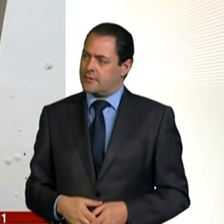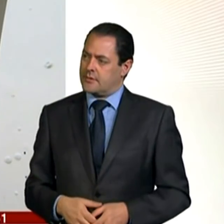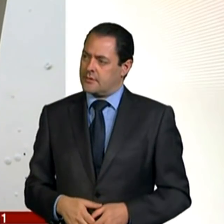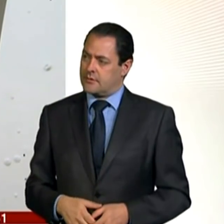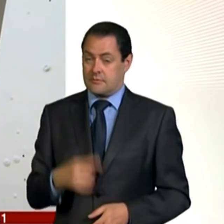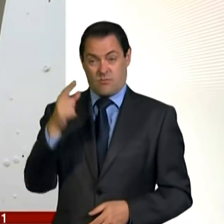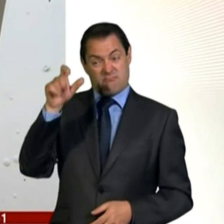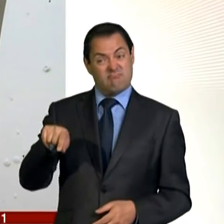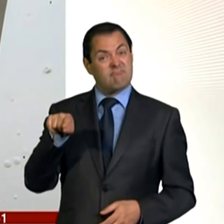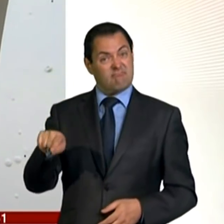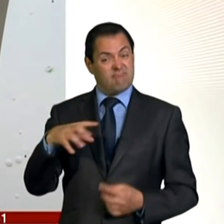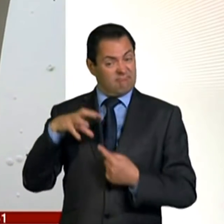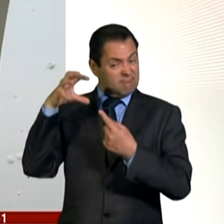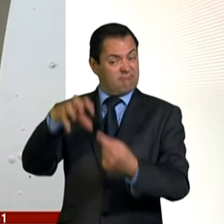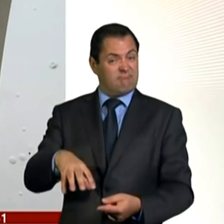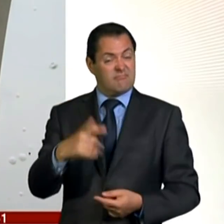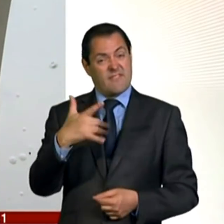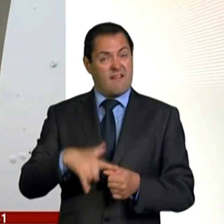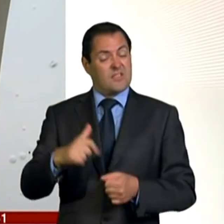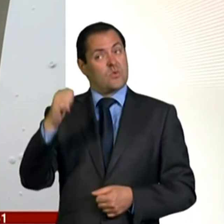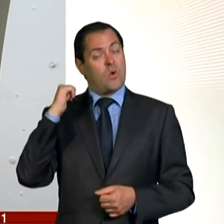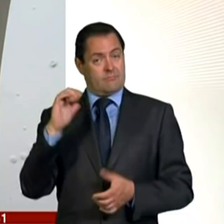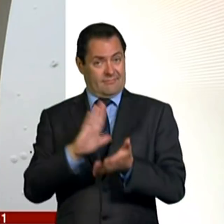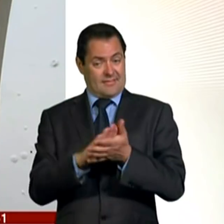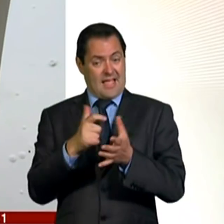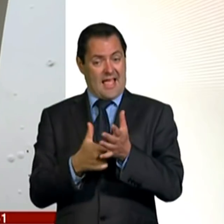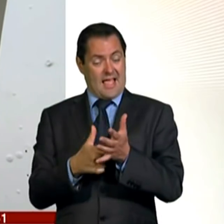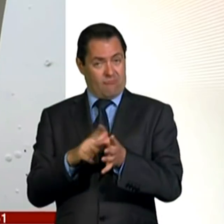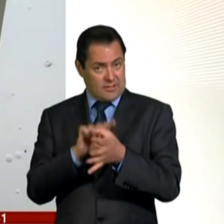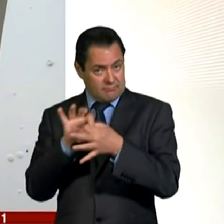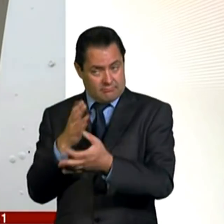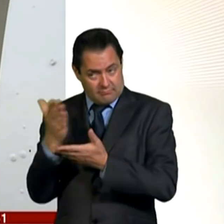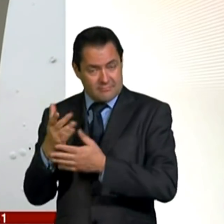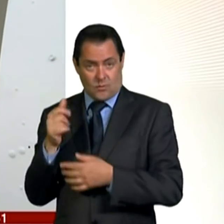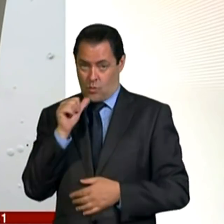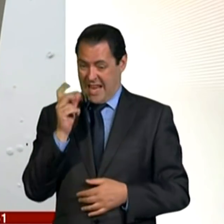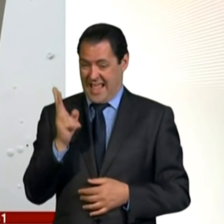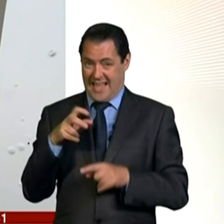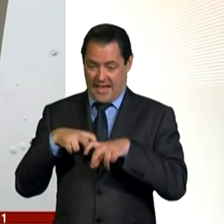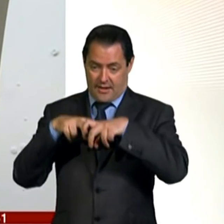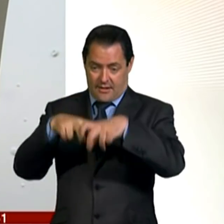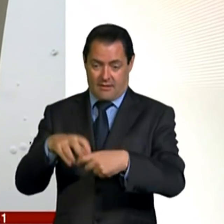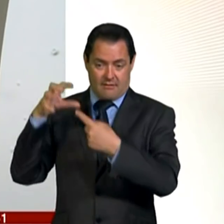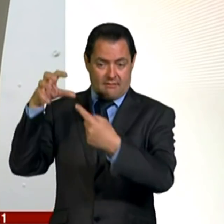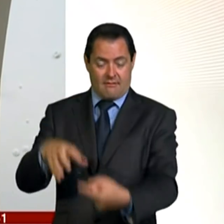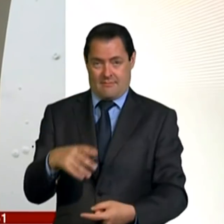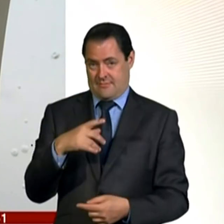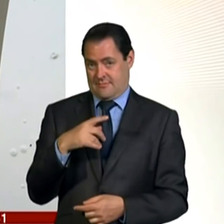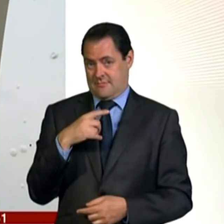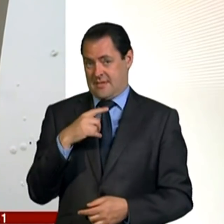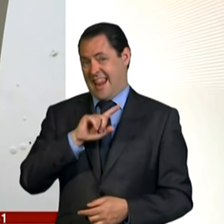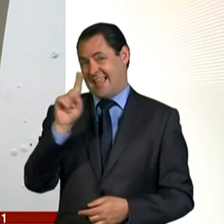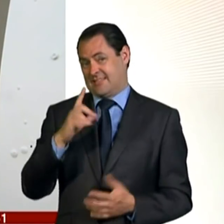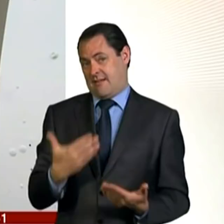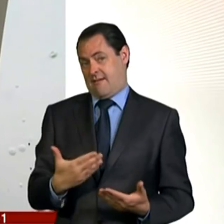men who jumped on that day, Harry Reid, we'll be talking to him later on in breakfast today. In fact, he will be jumping out of a plane again